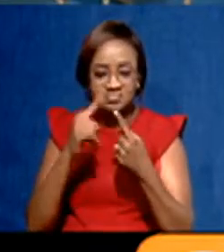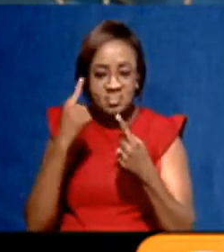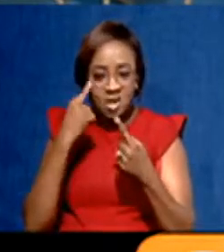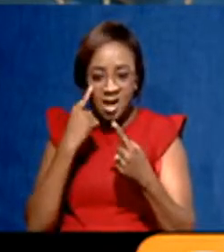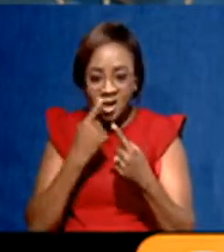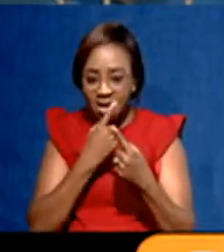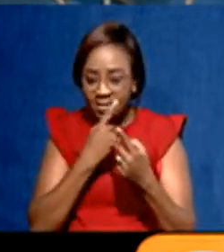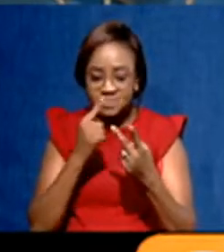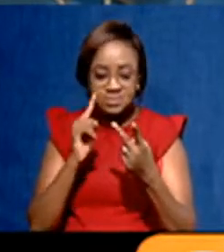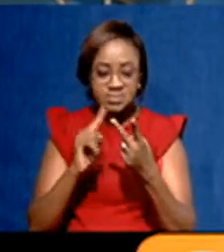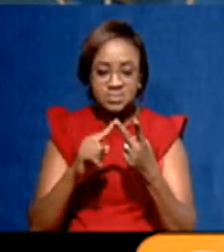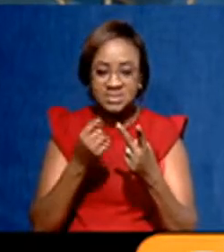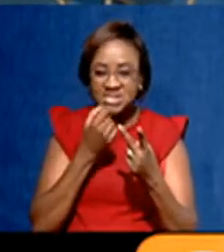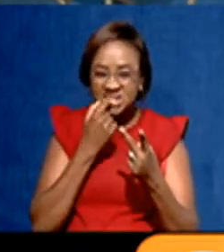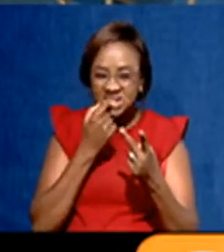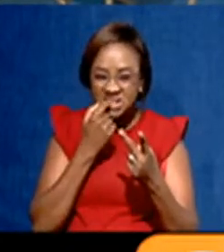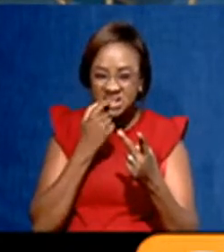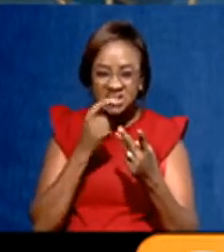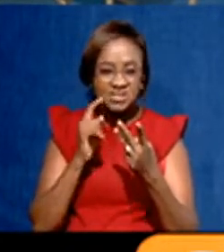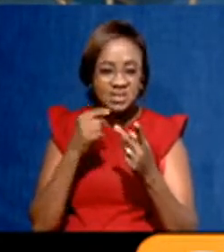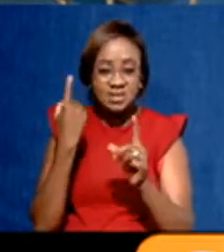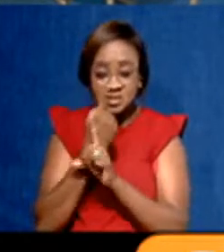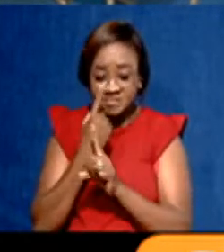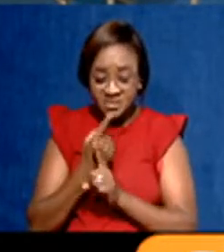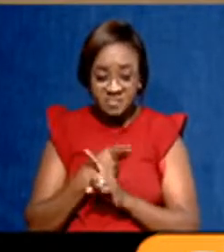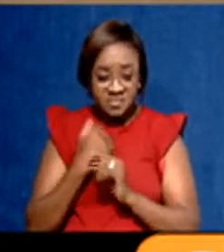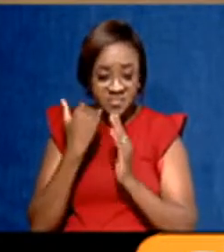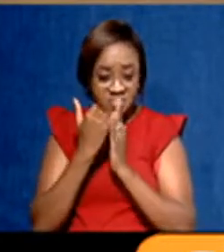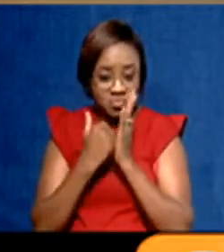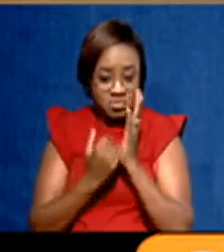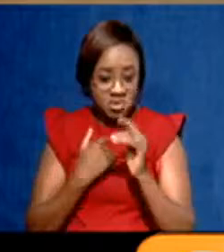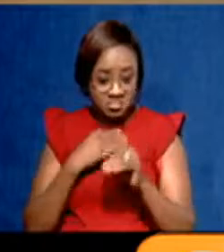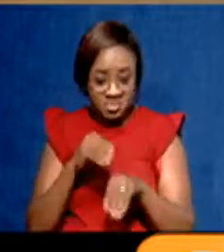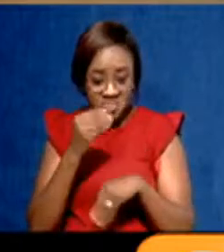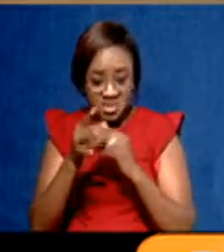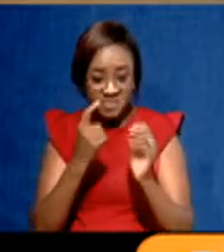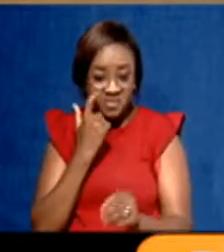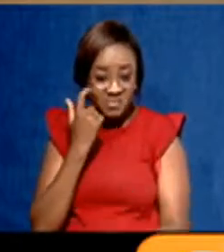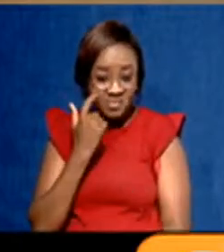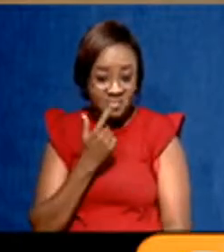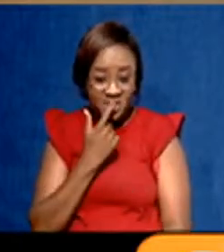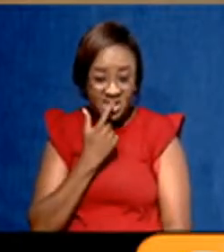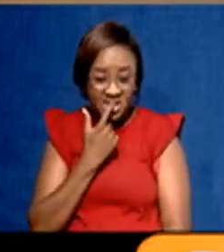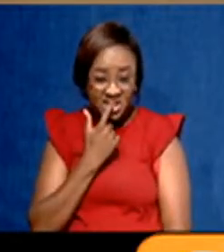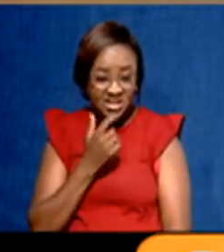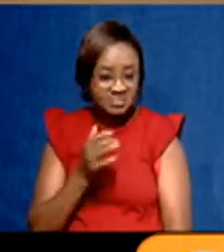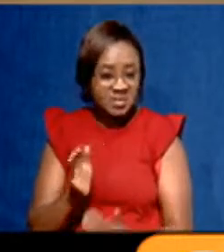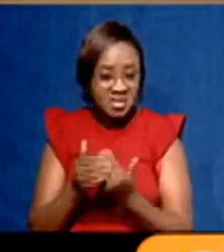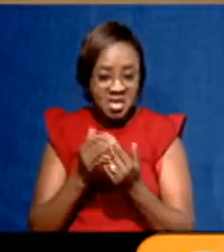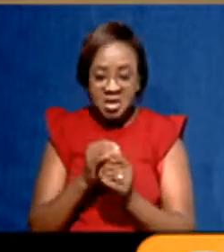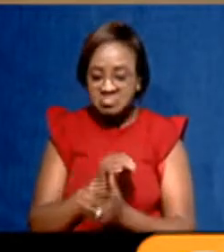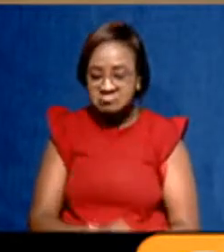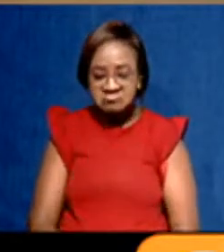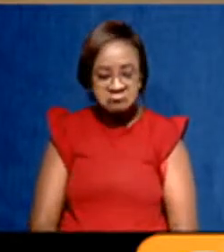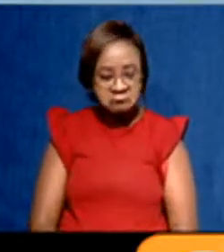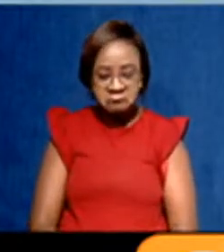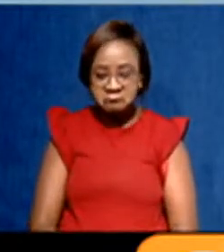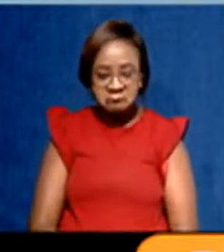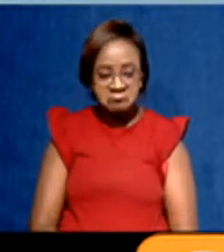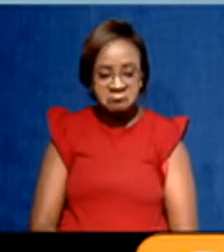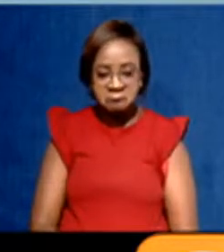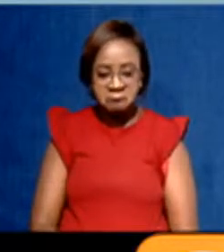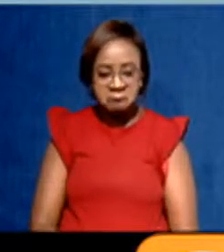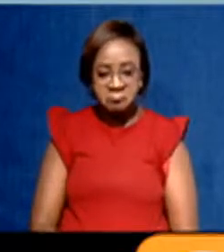for currently very few schemes afford that to the people under them. Some might argue